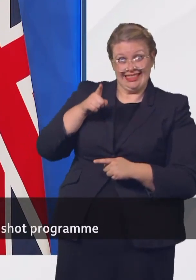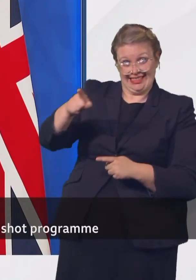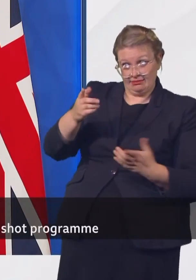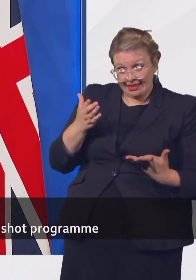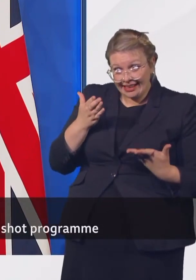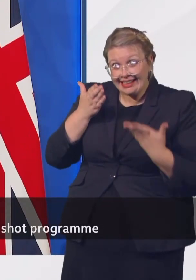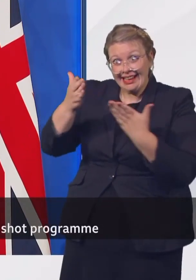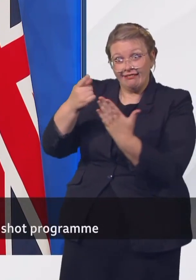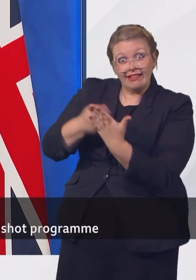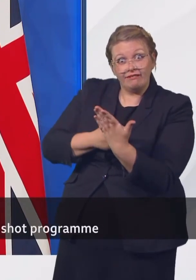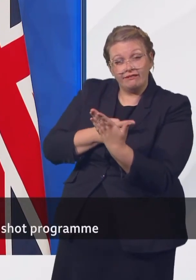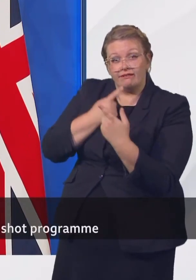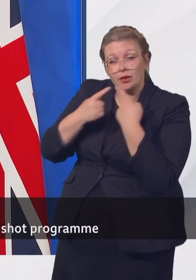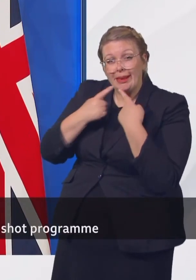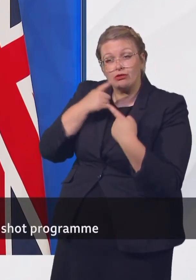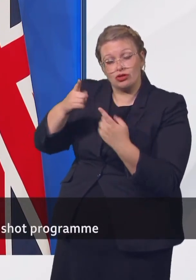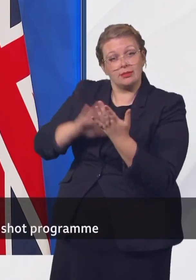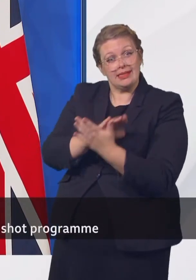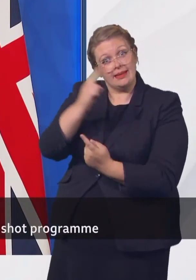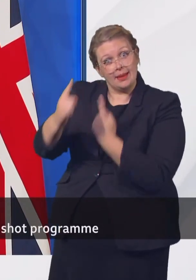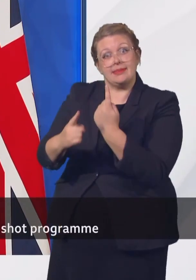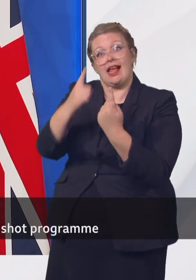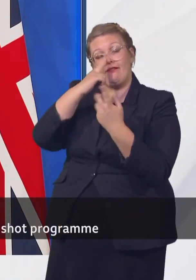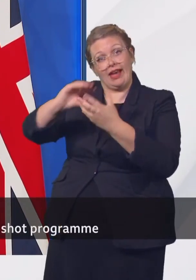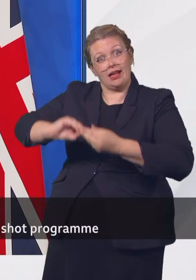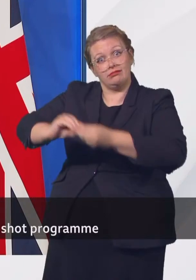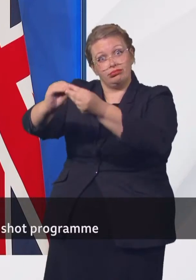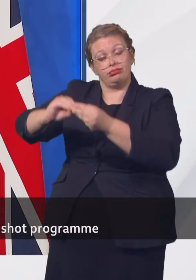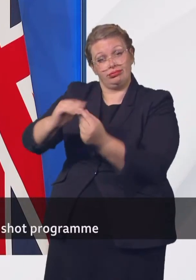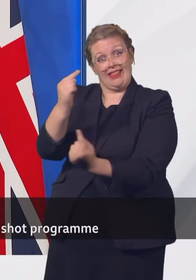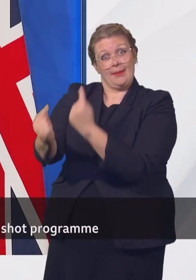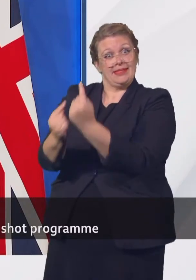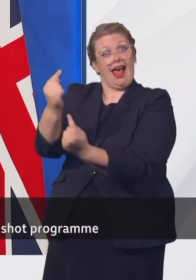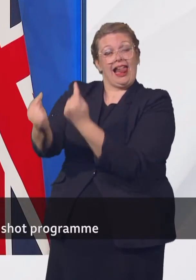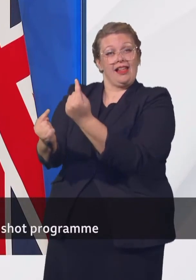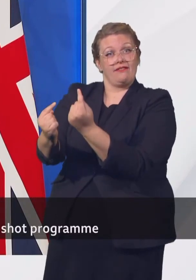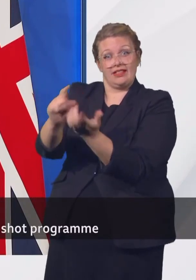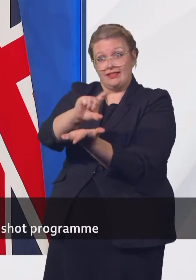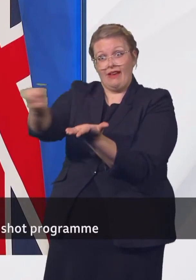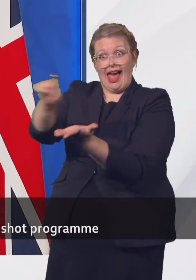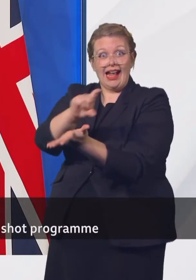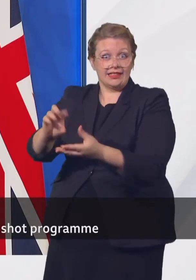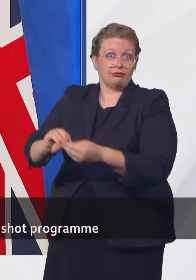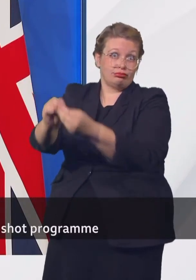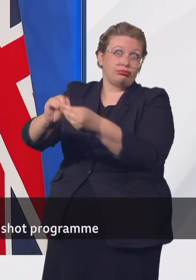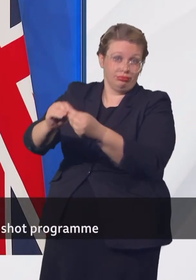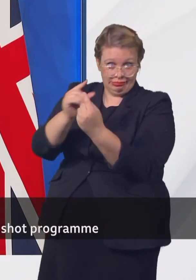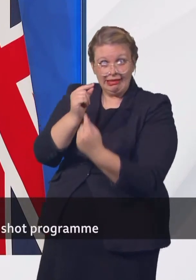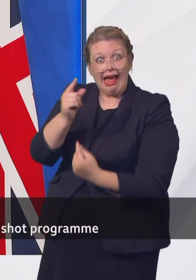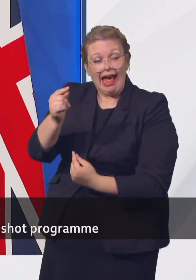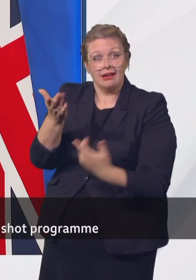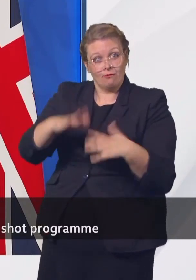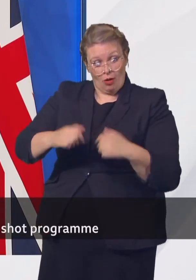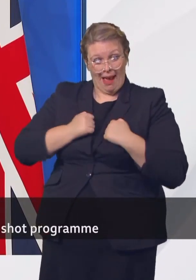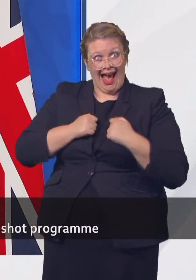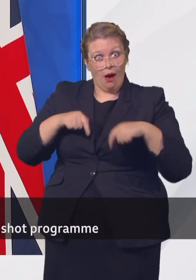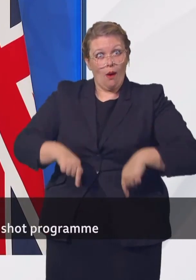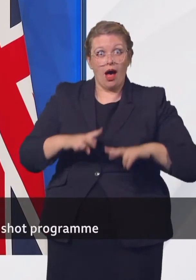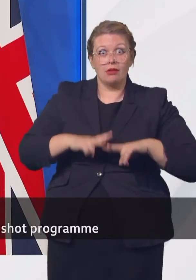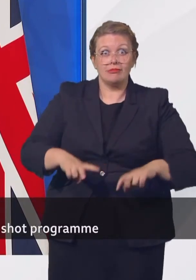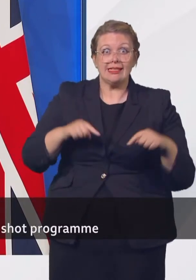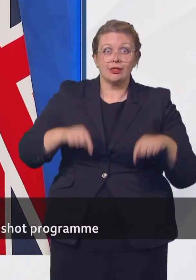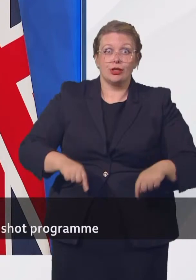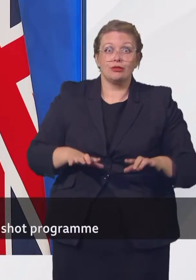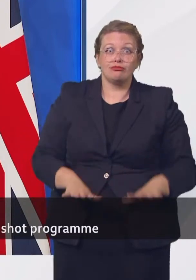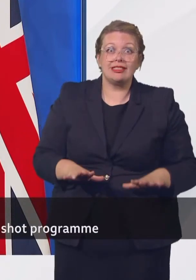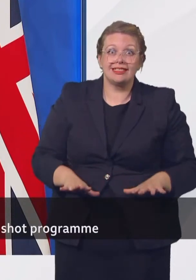the deal that was done so that India can produce its own vaccine based on British technology